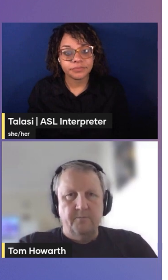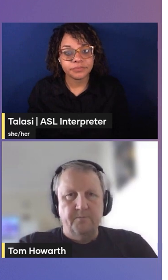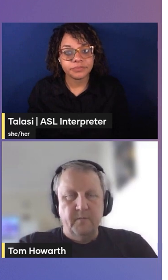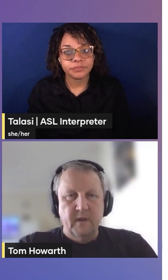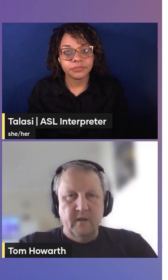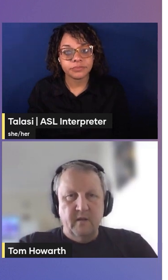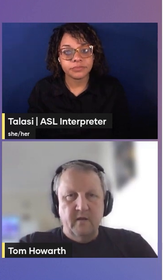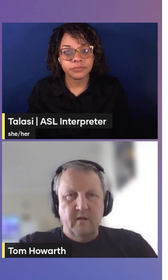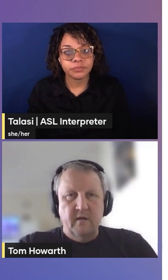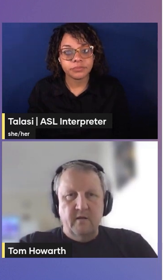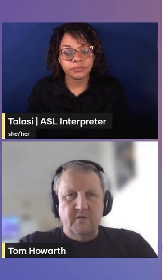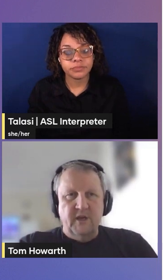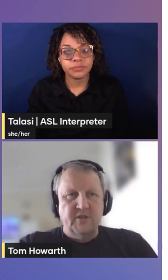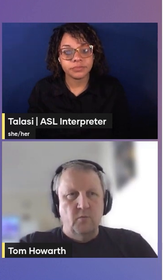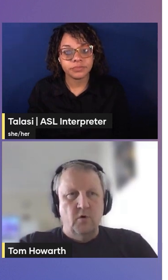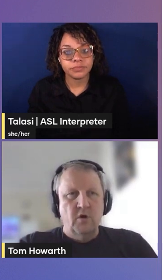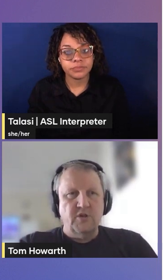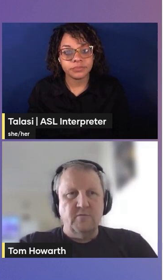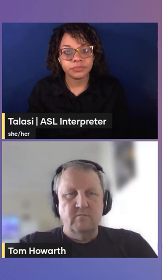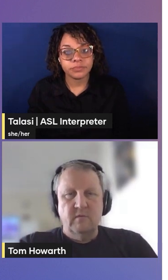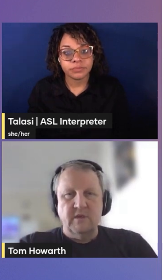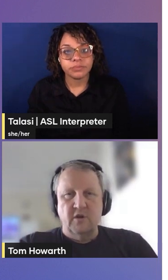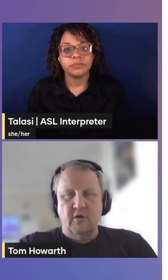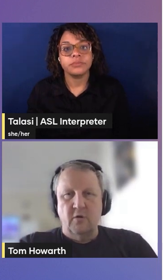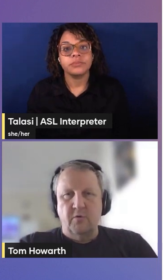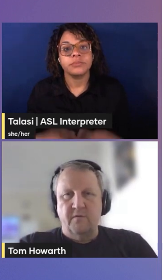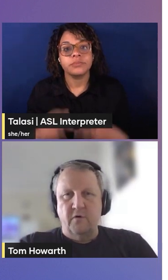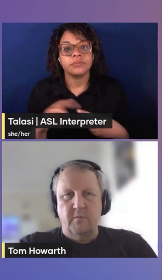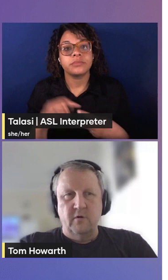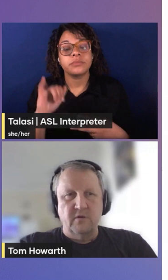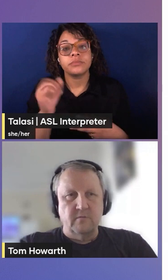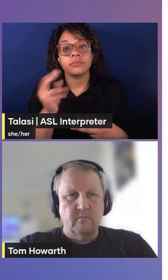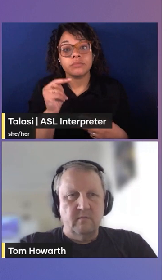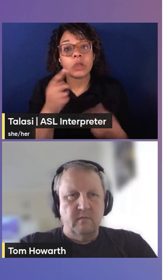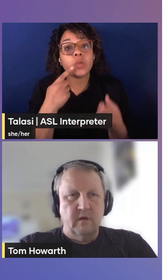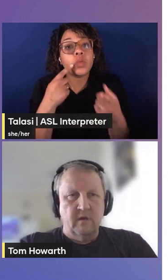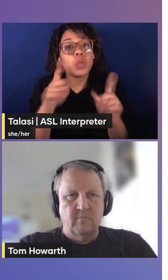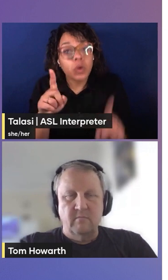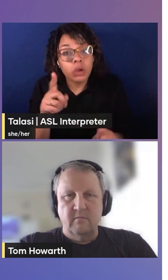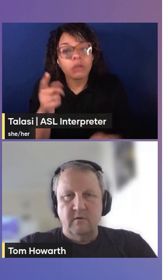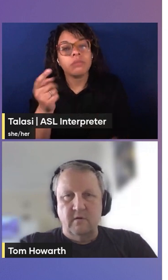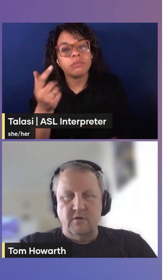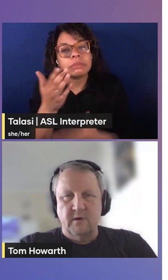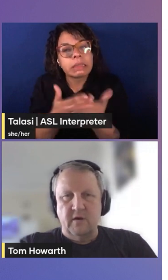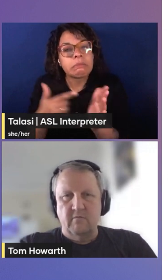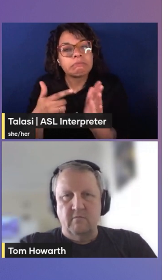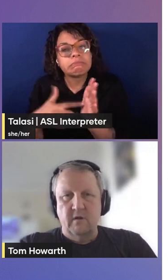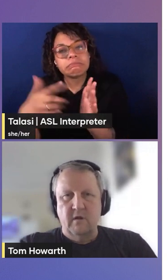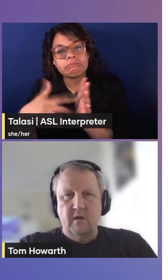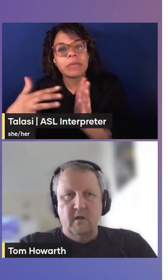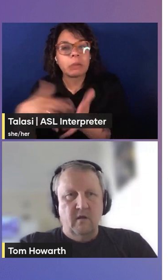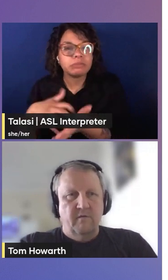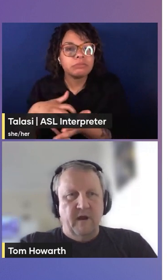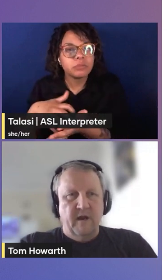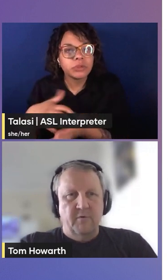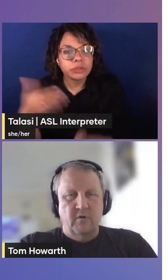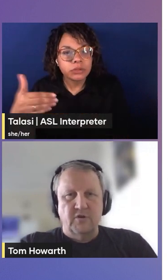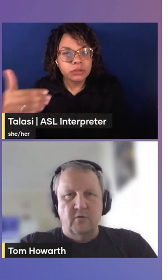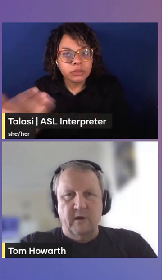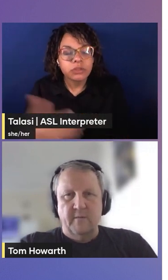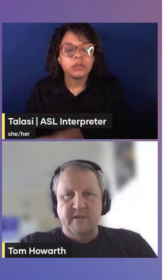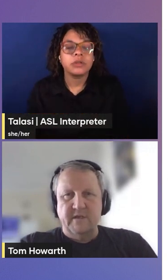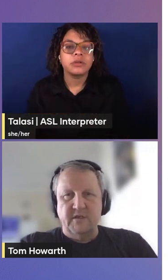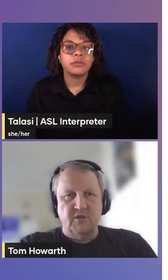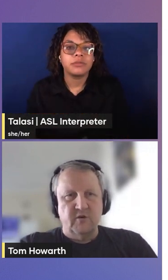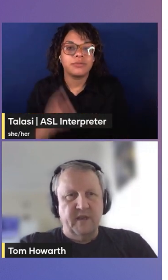So JSON works. It's got a couple of foibles. As we know, variables